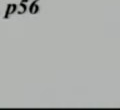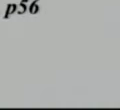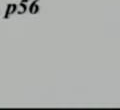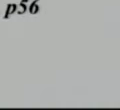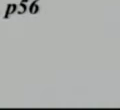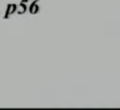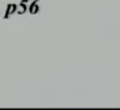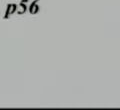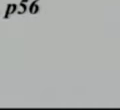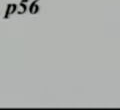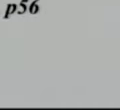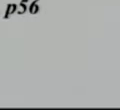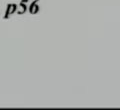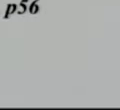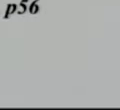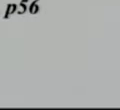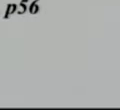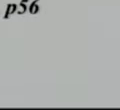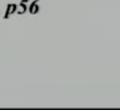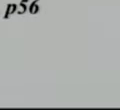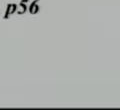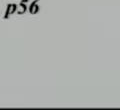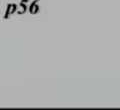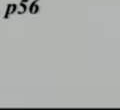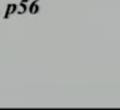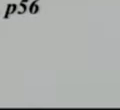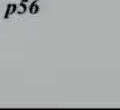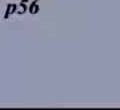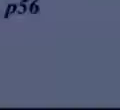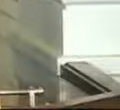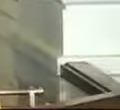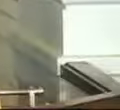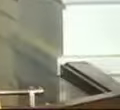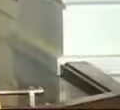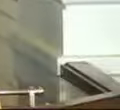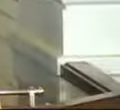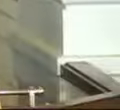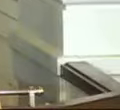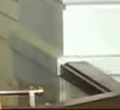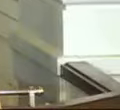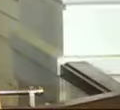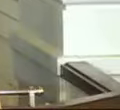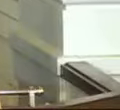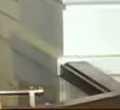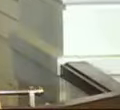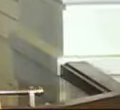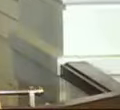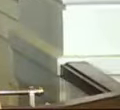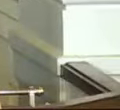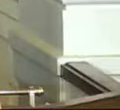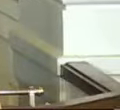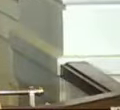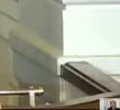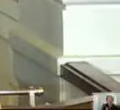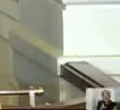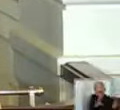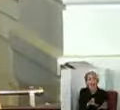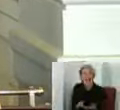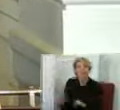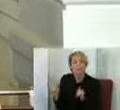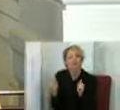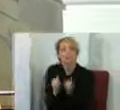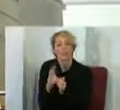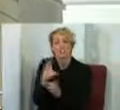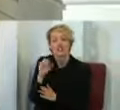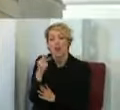acting with charity if we wish to truly honor Jesus. That is what we do. We're acting with charity if we wish to